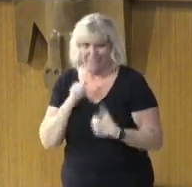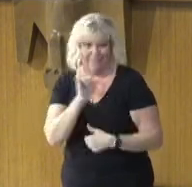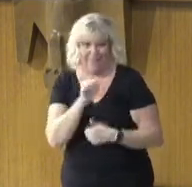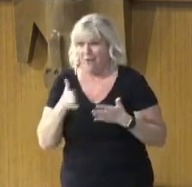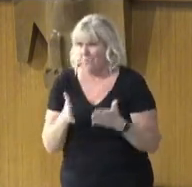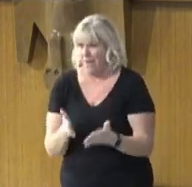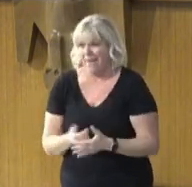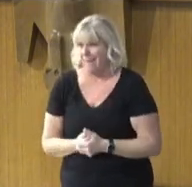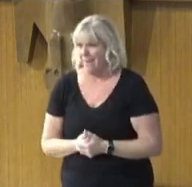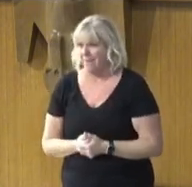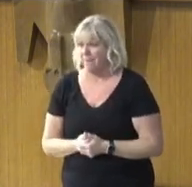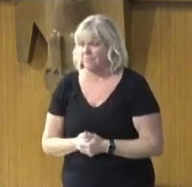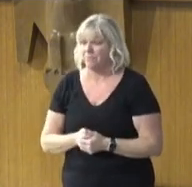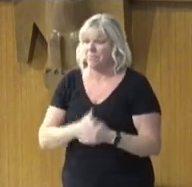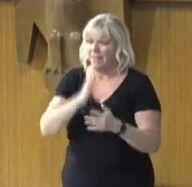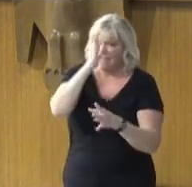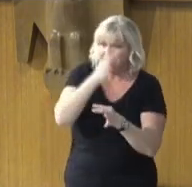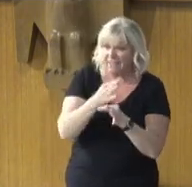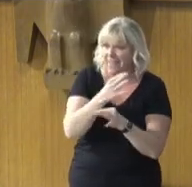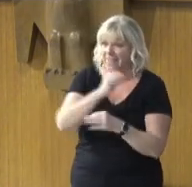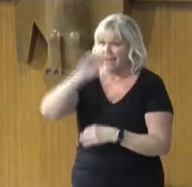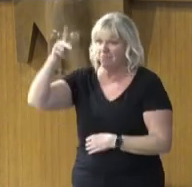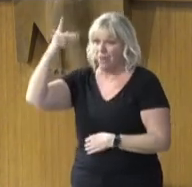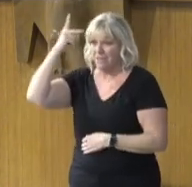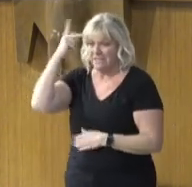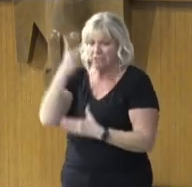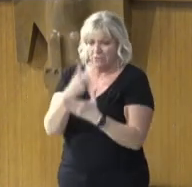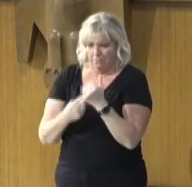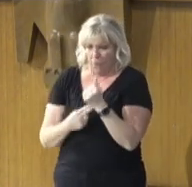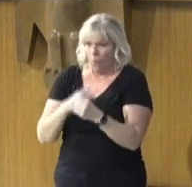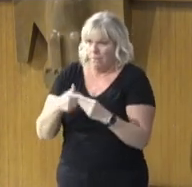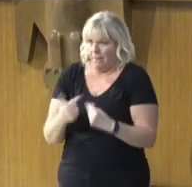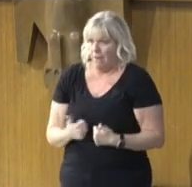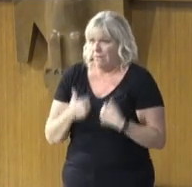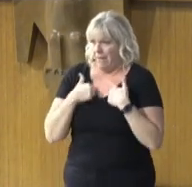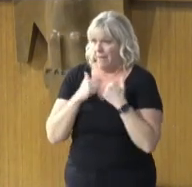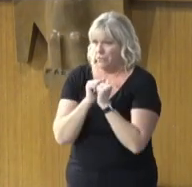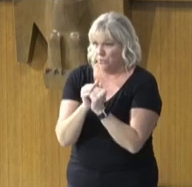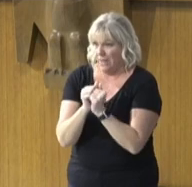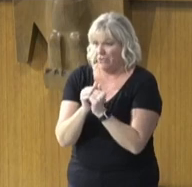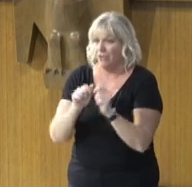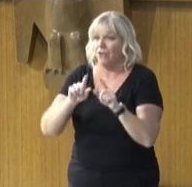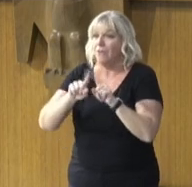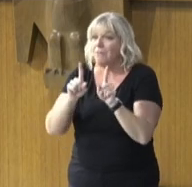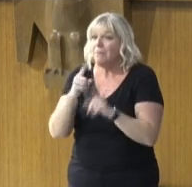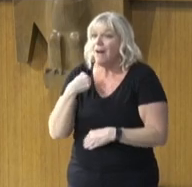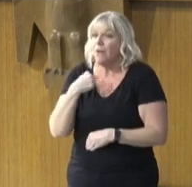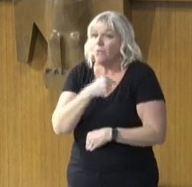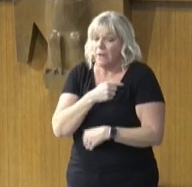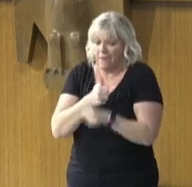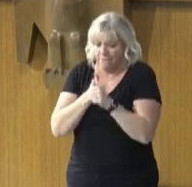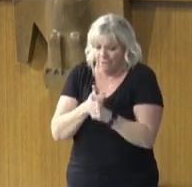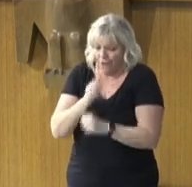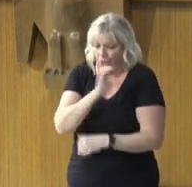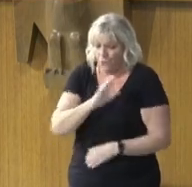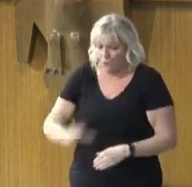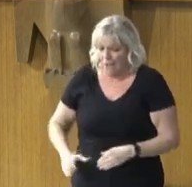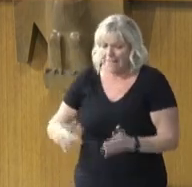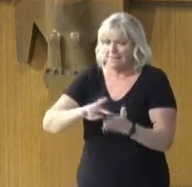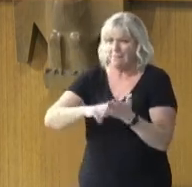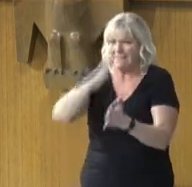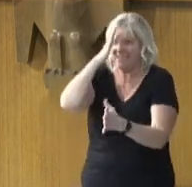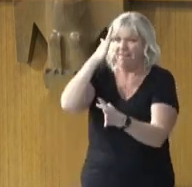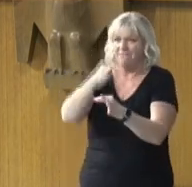Faith and politics are both about our life together. But as followers of Christ, our faith must inform our